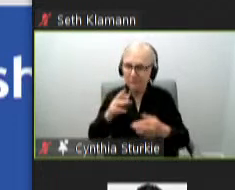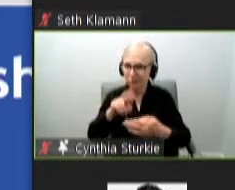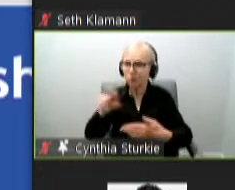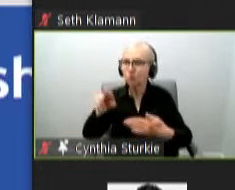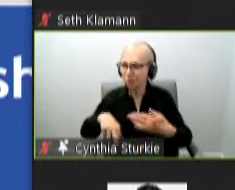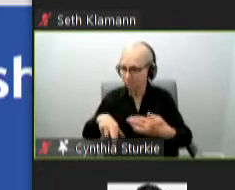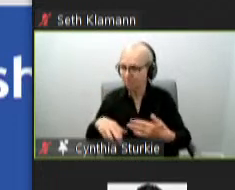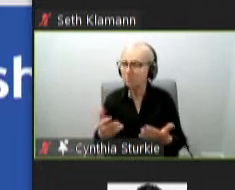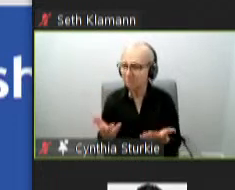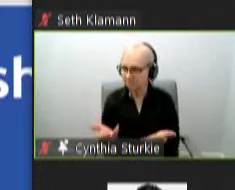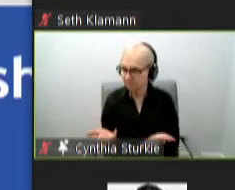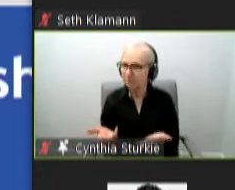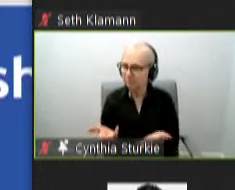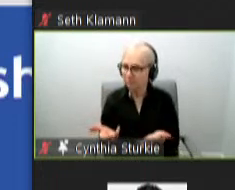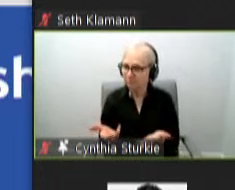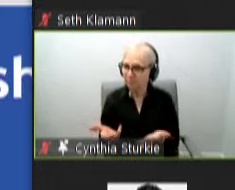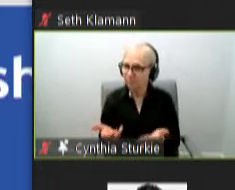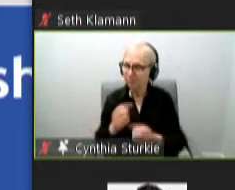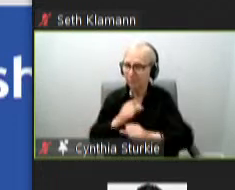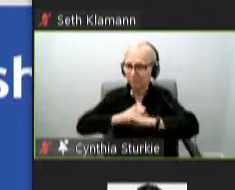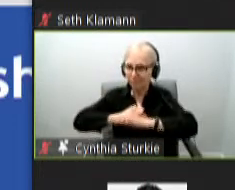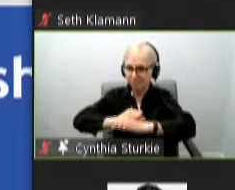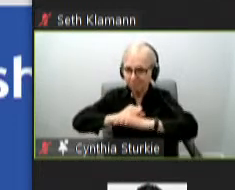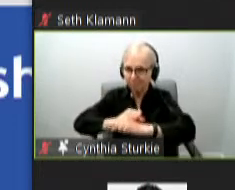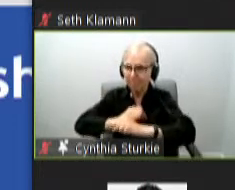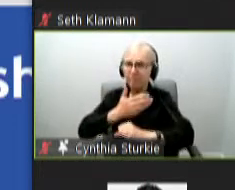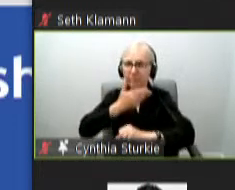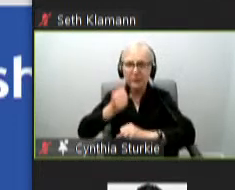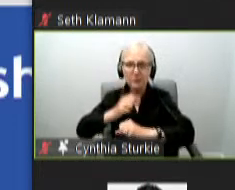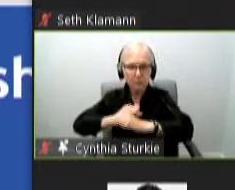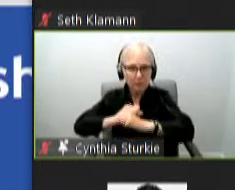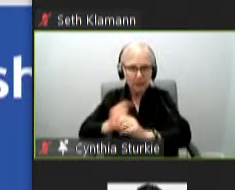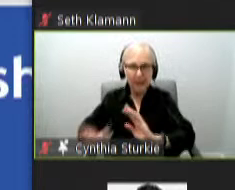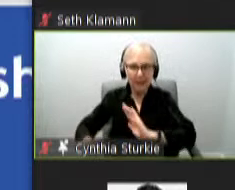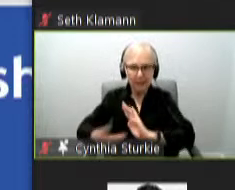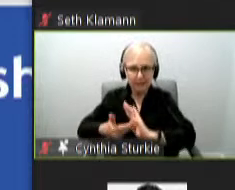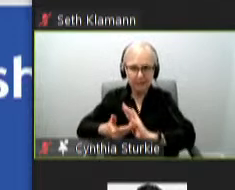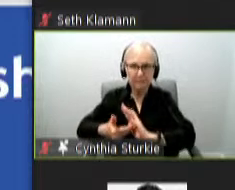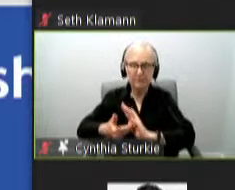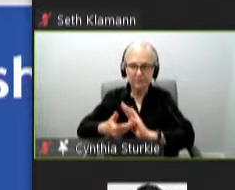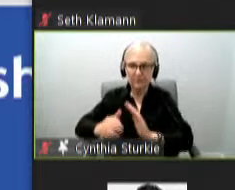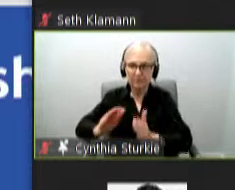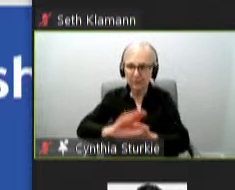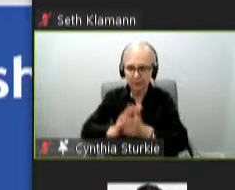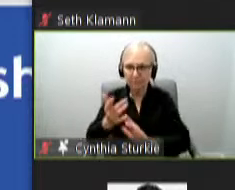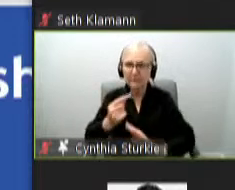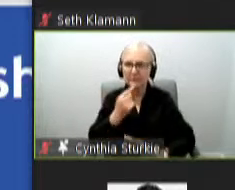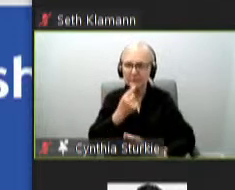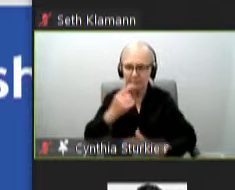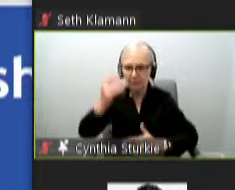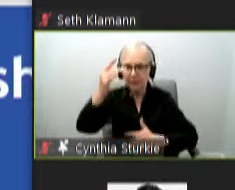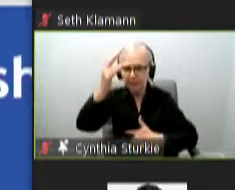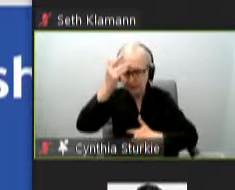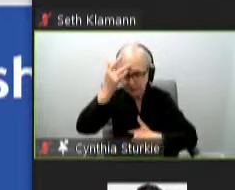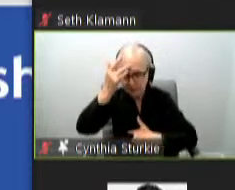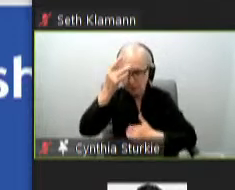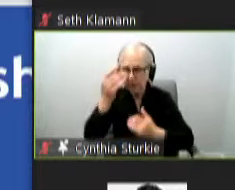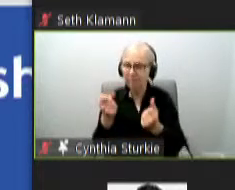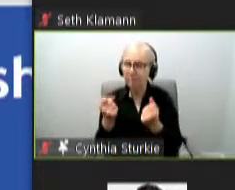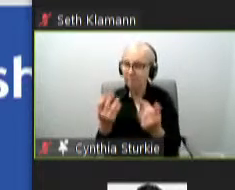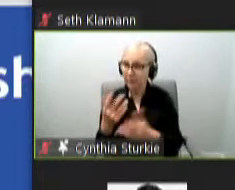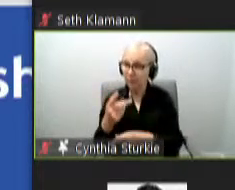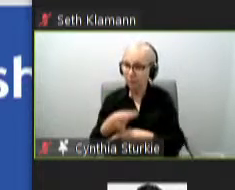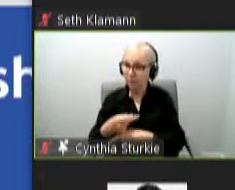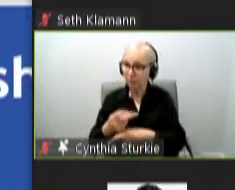best protection against those symptoms. We have many providers around the state that